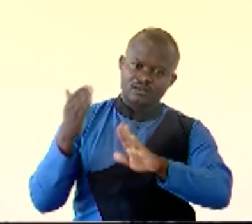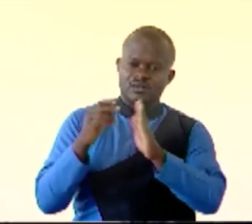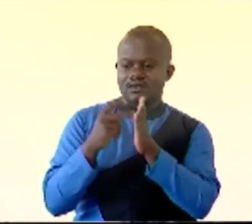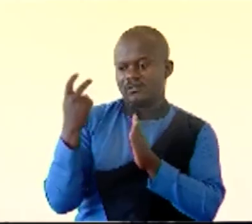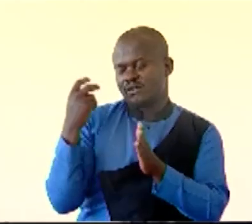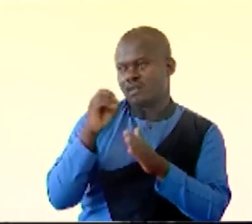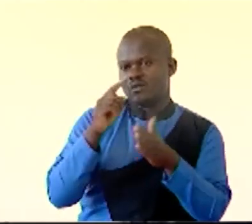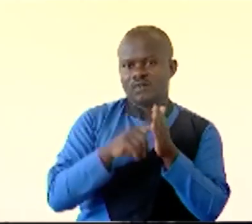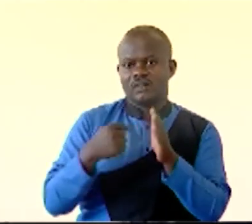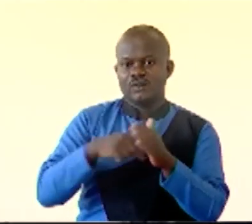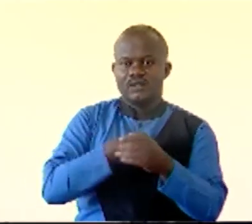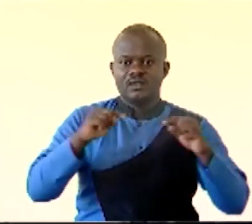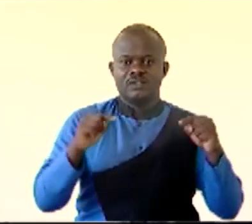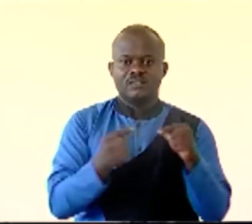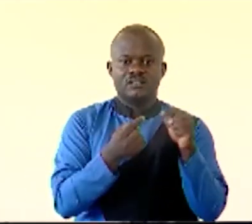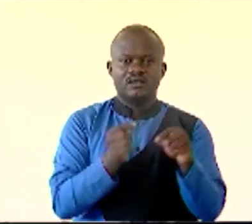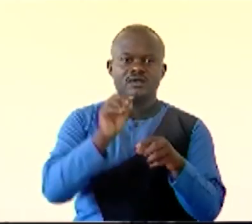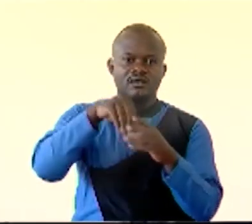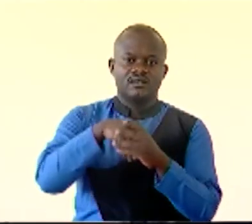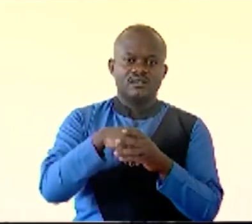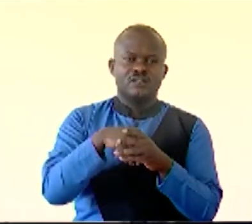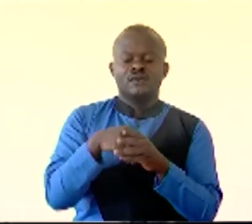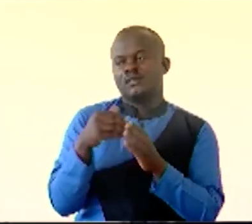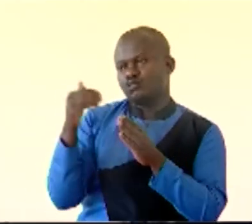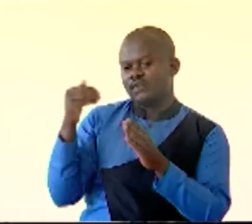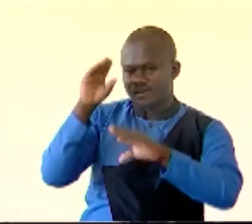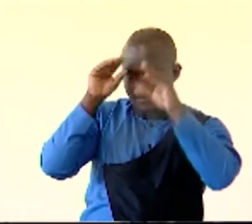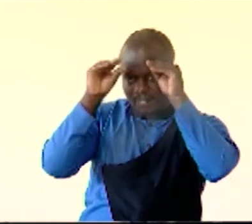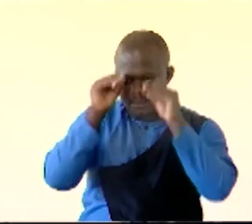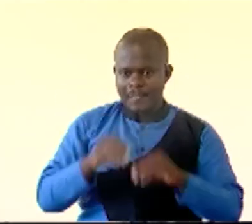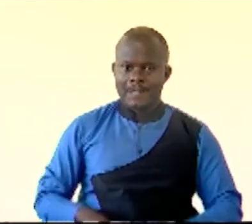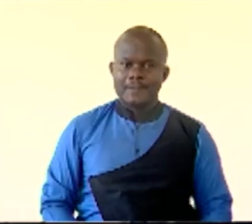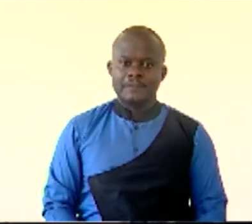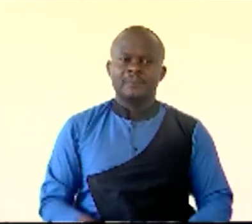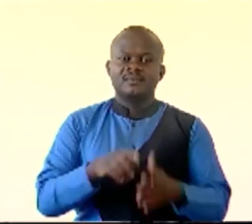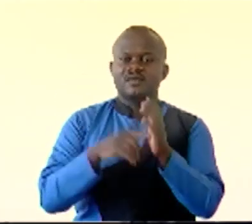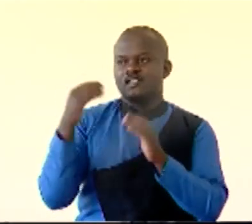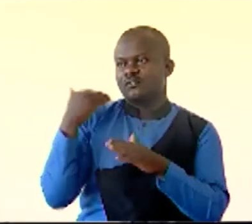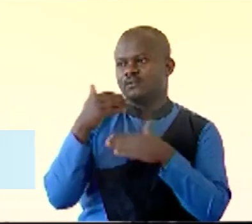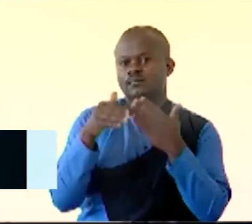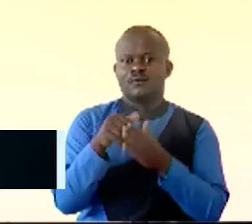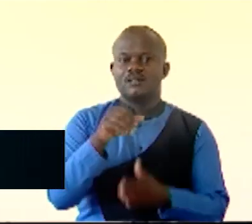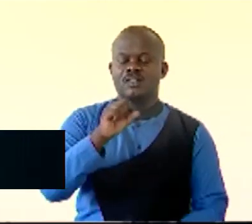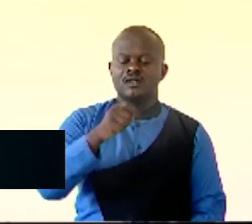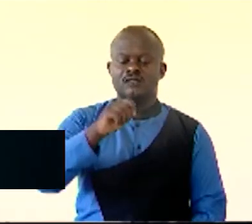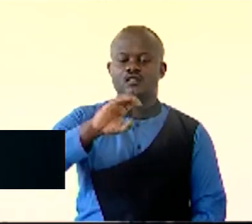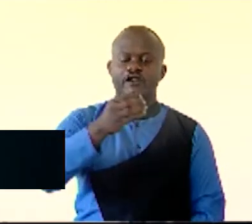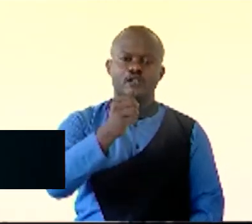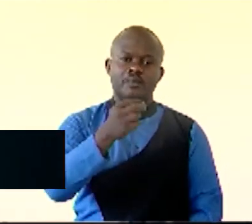have discussed in the previous lesson. That was the stoichiometric